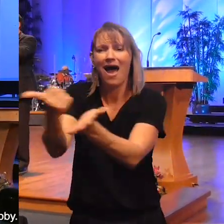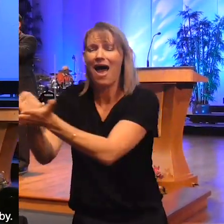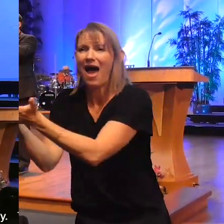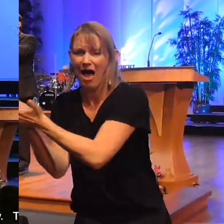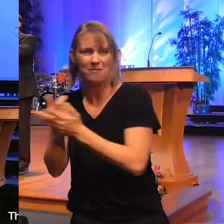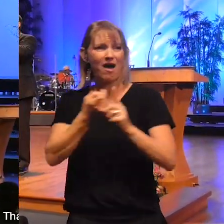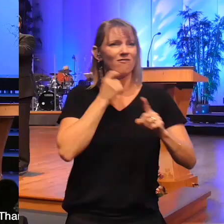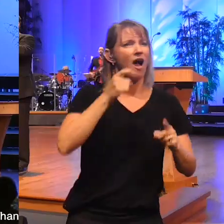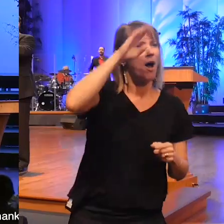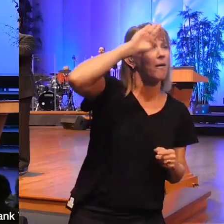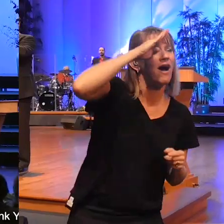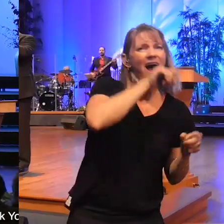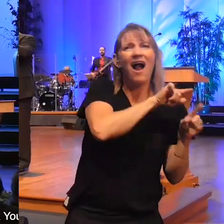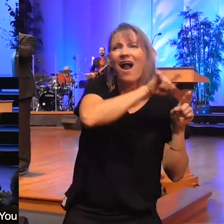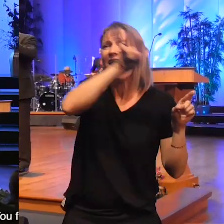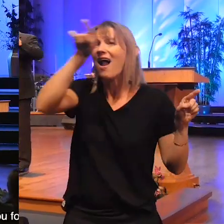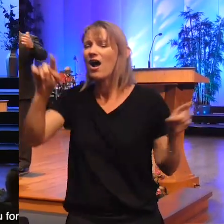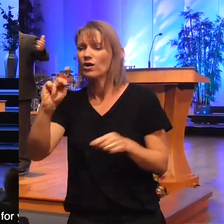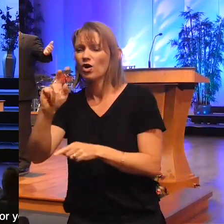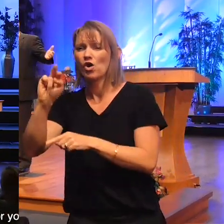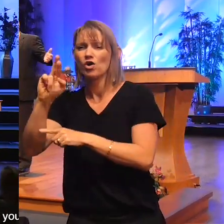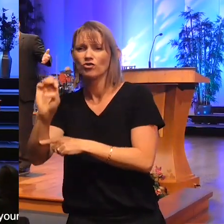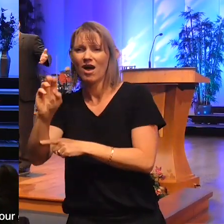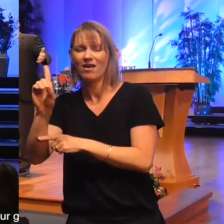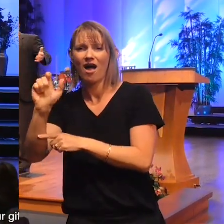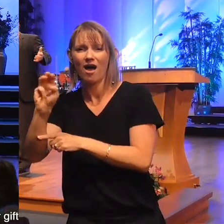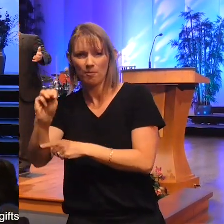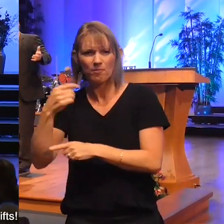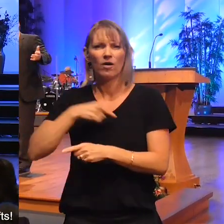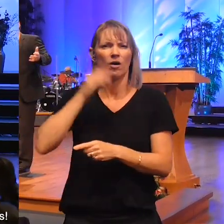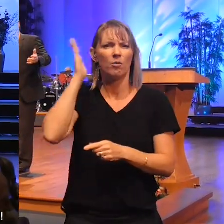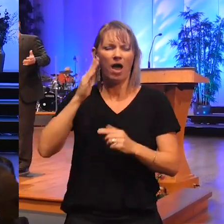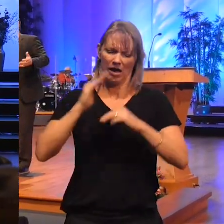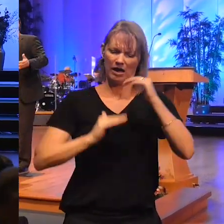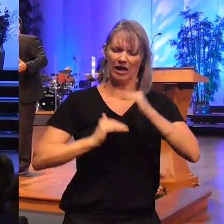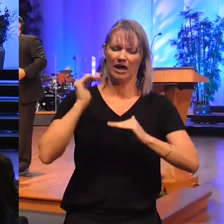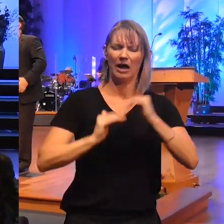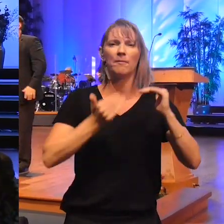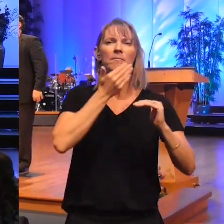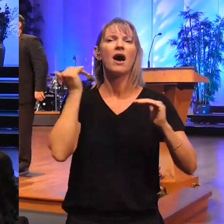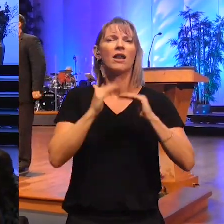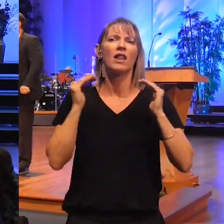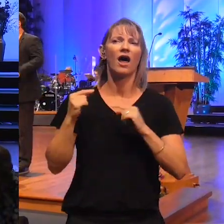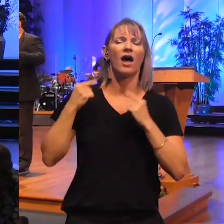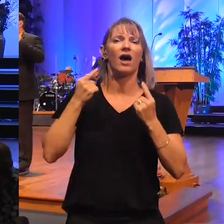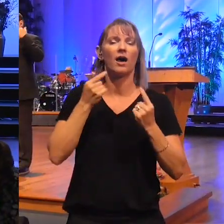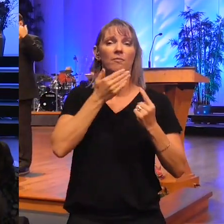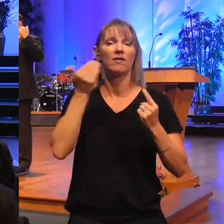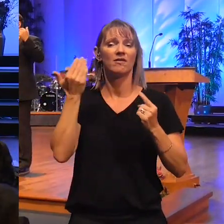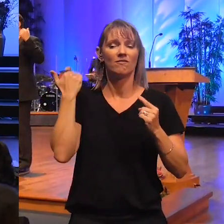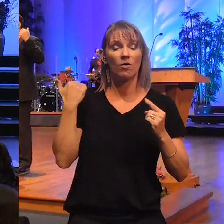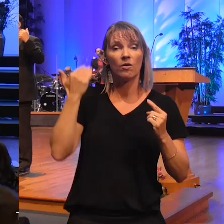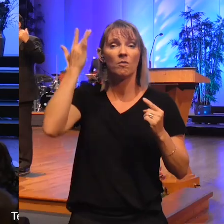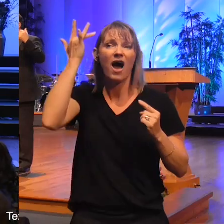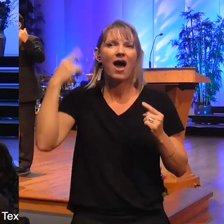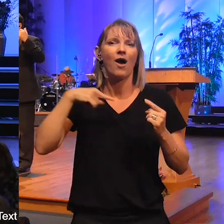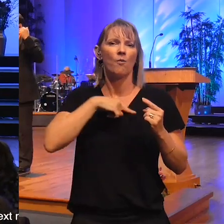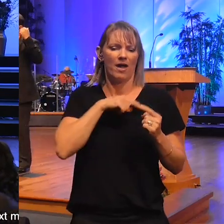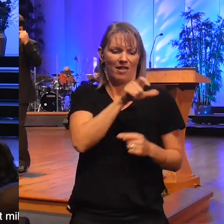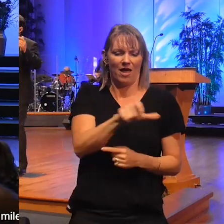to Notre Dame. We'll build it better than it was before. We